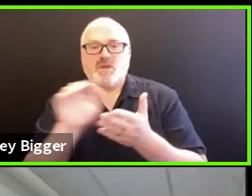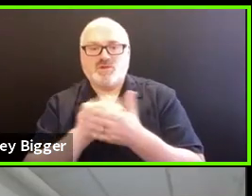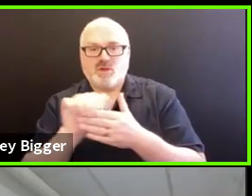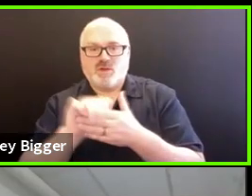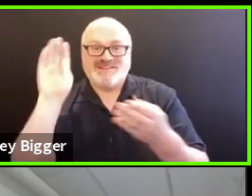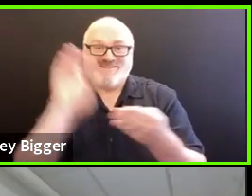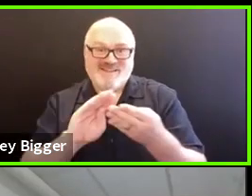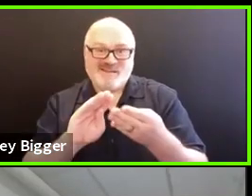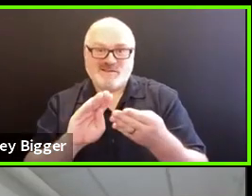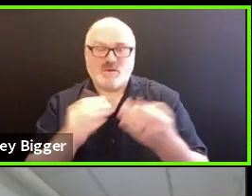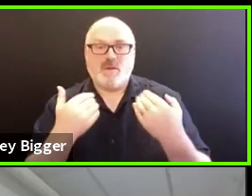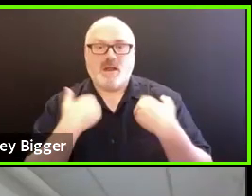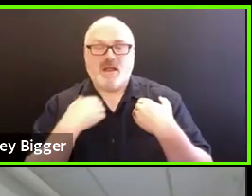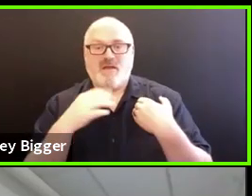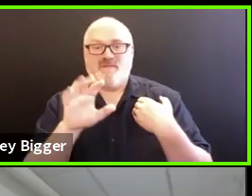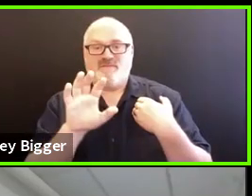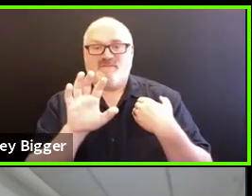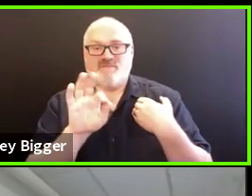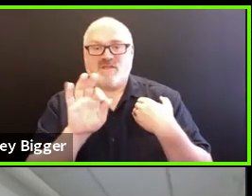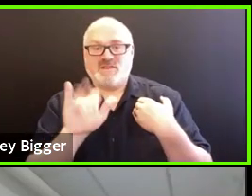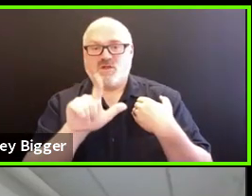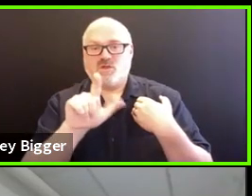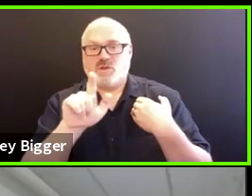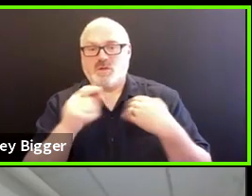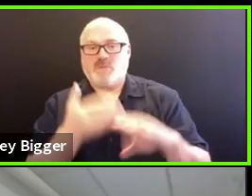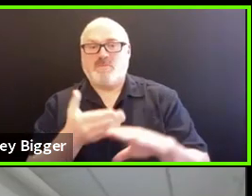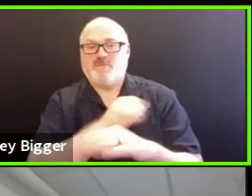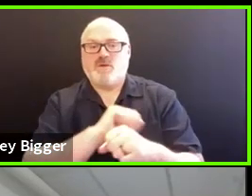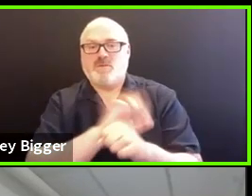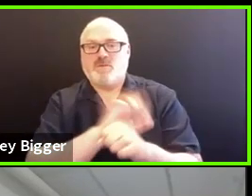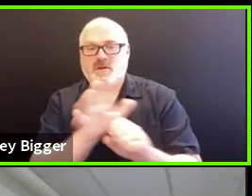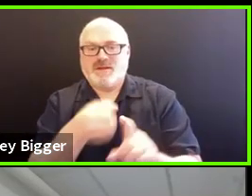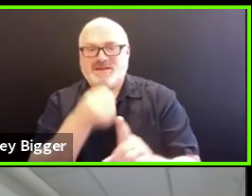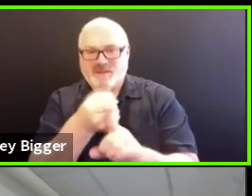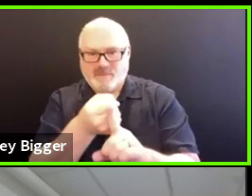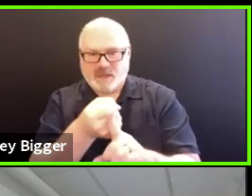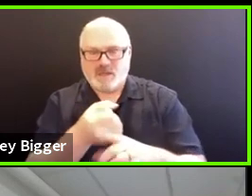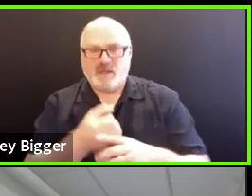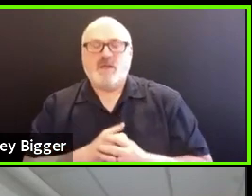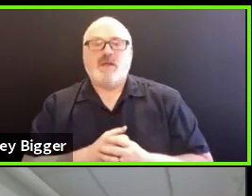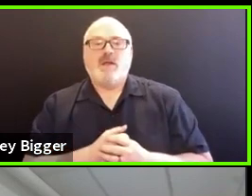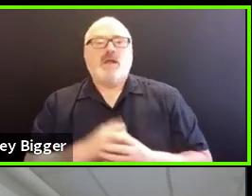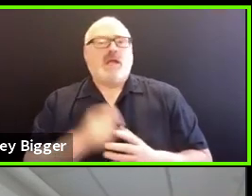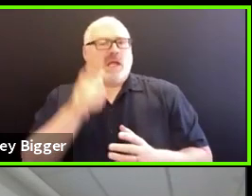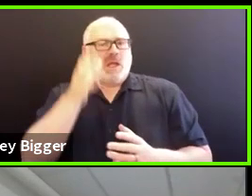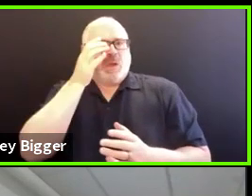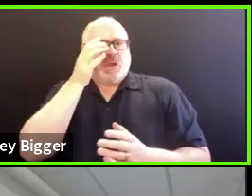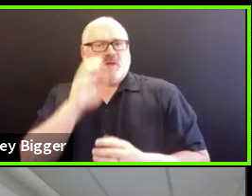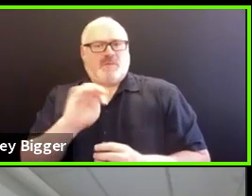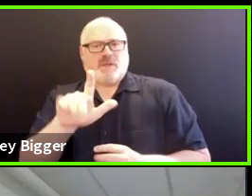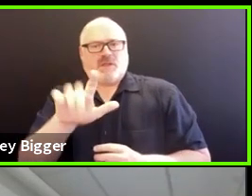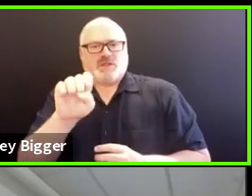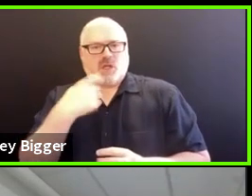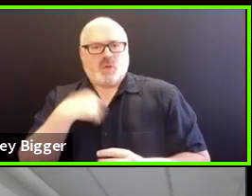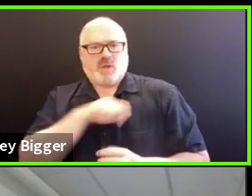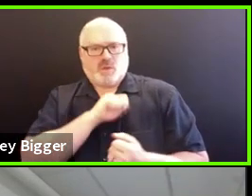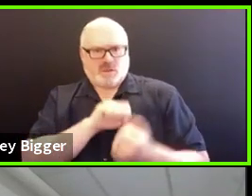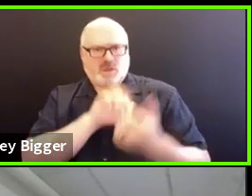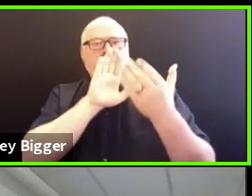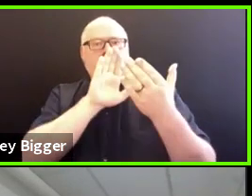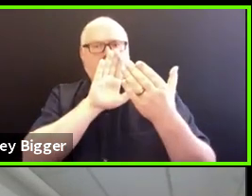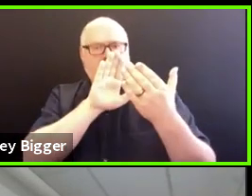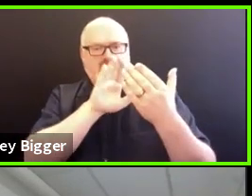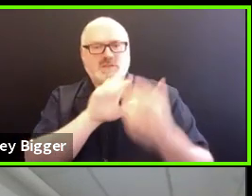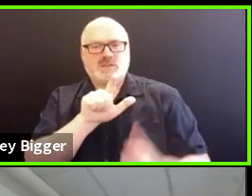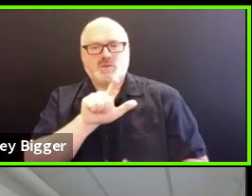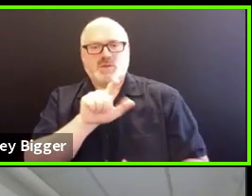had in fiscal 21 before COVID-19. And you'll hear from Michelle that we're going to address the $24